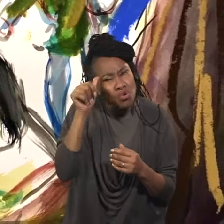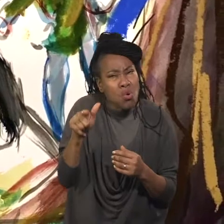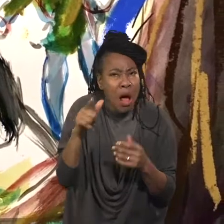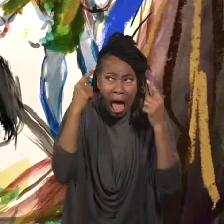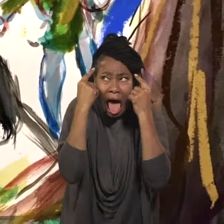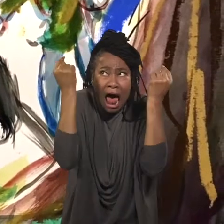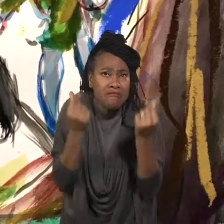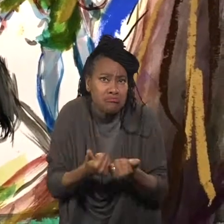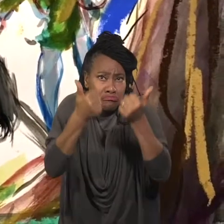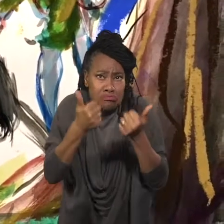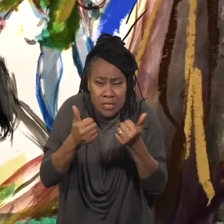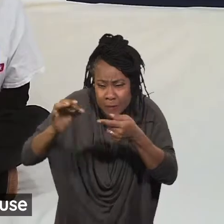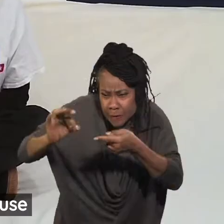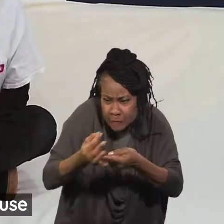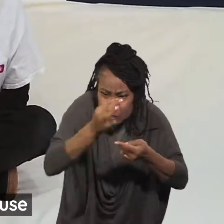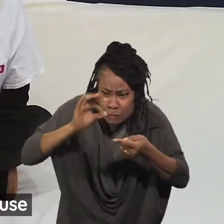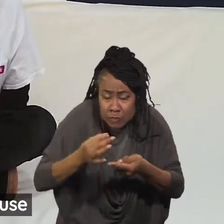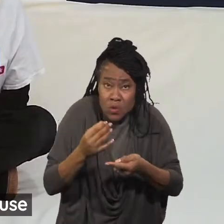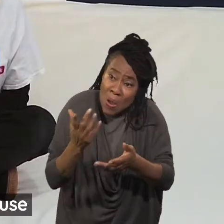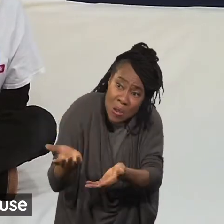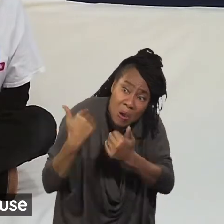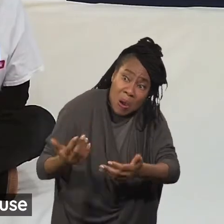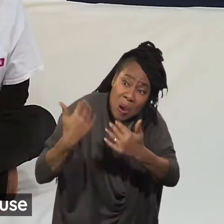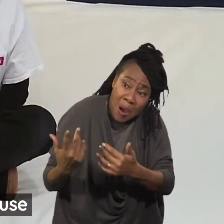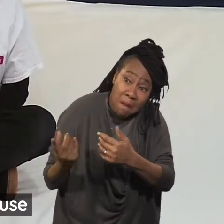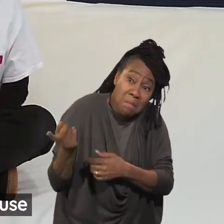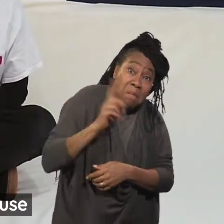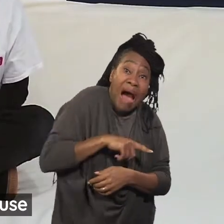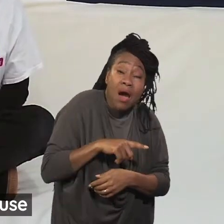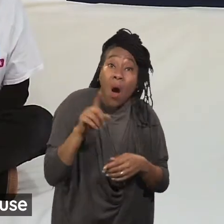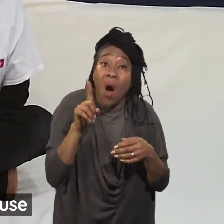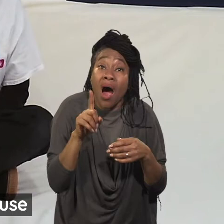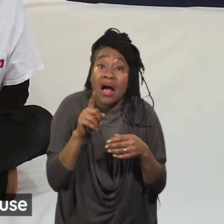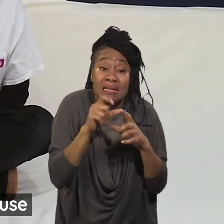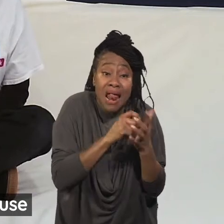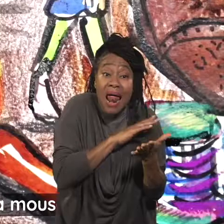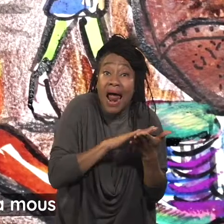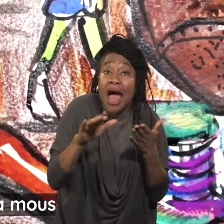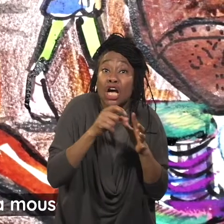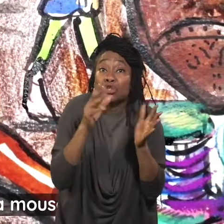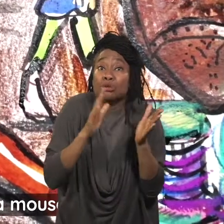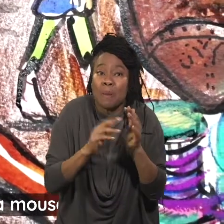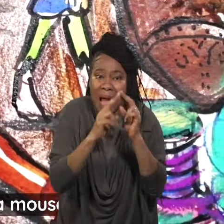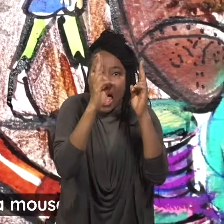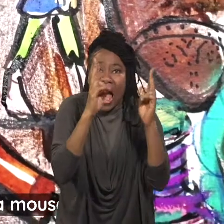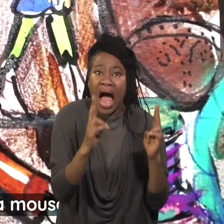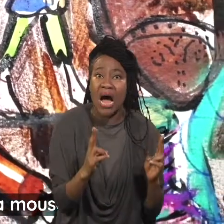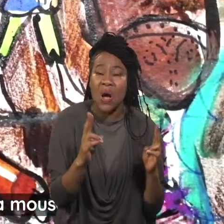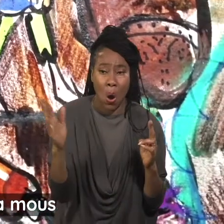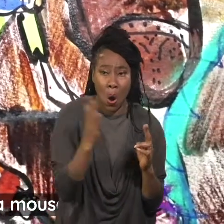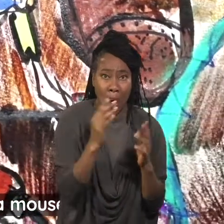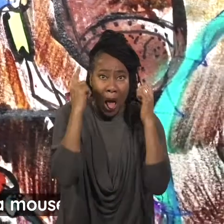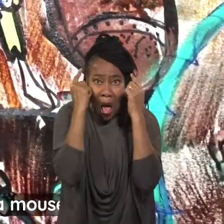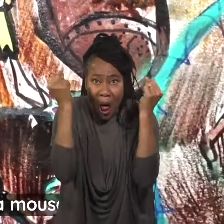with needle and thread. So he led them back to the Buttersby's house, where every elf worked,